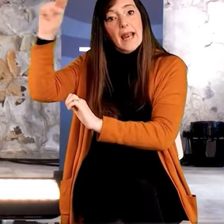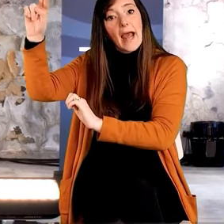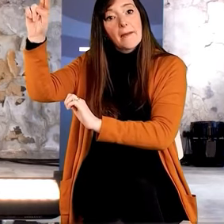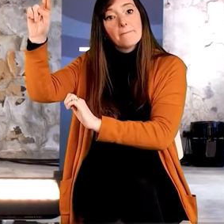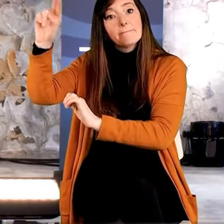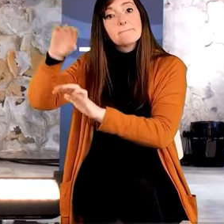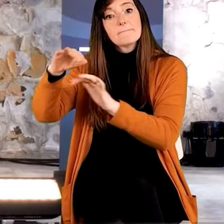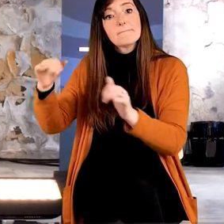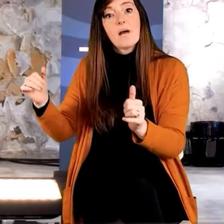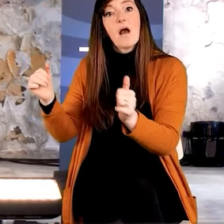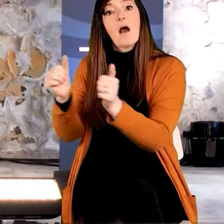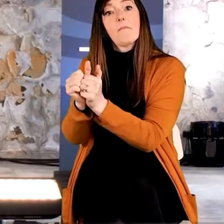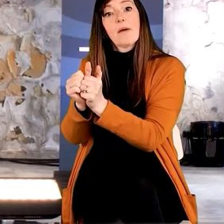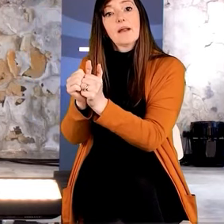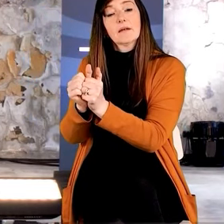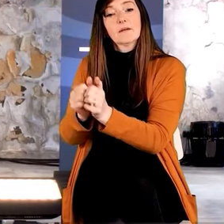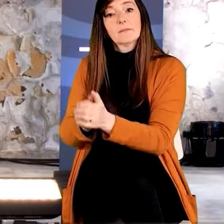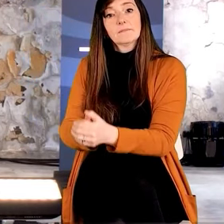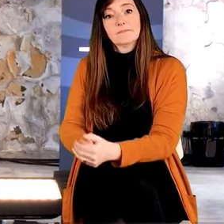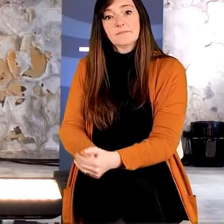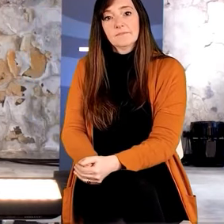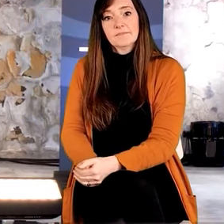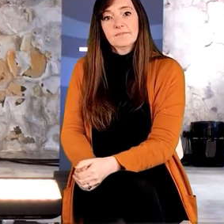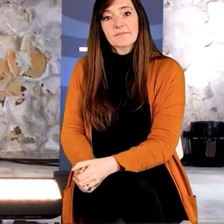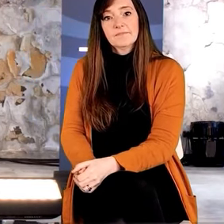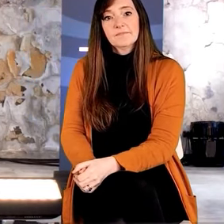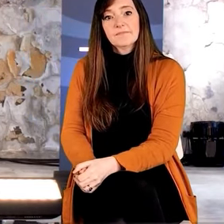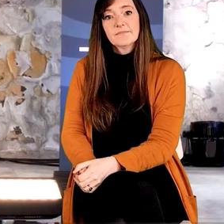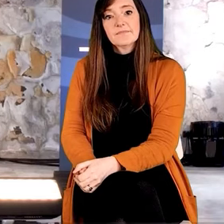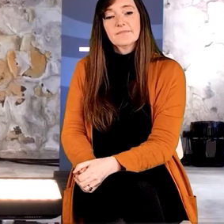name. Amen.